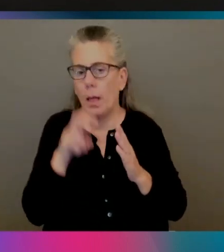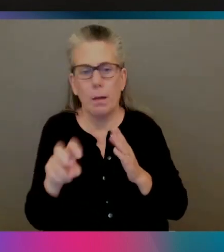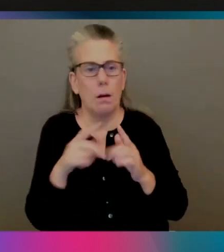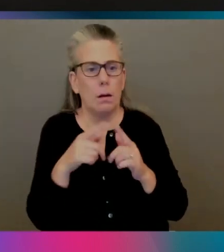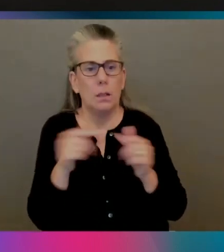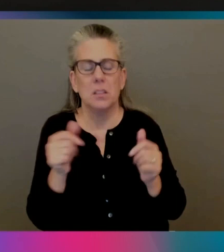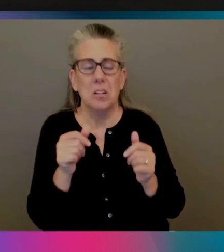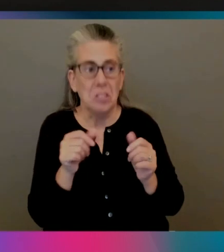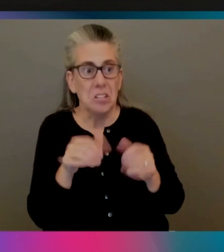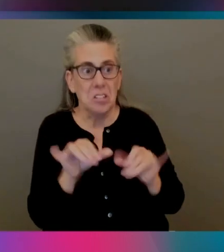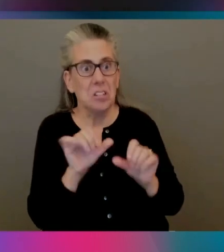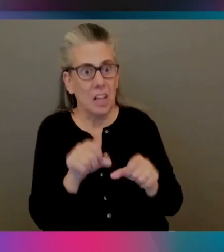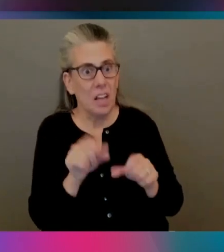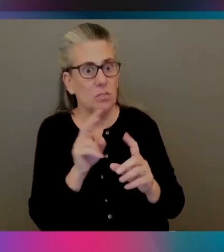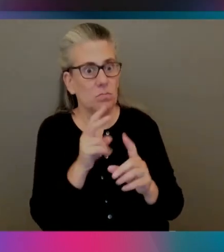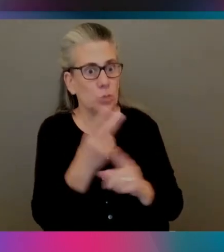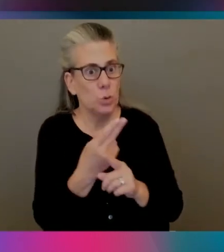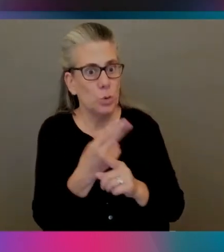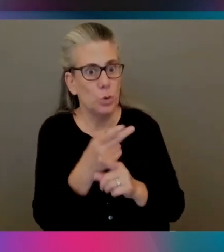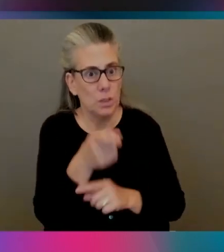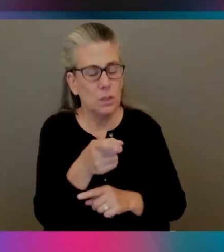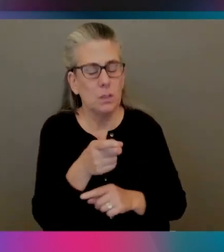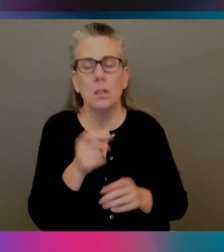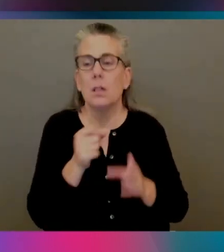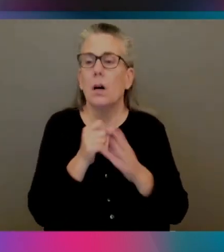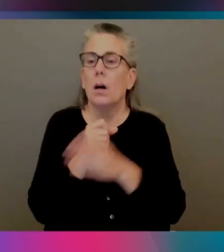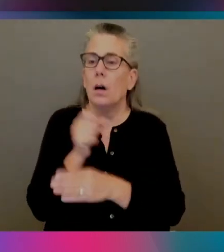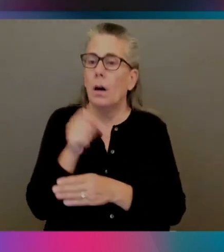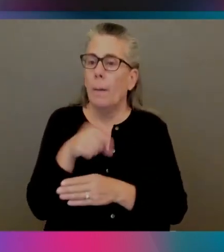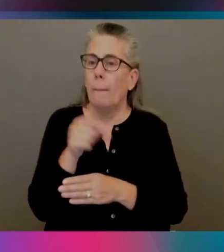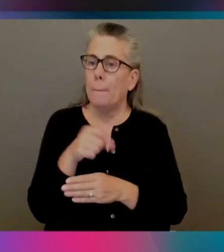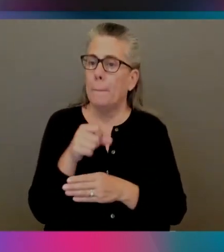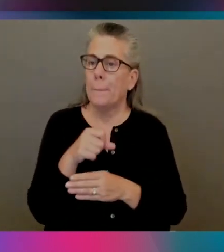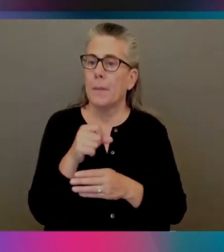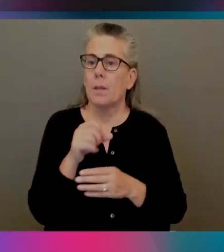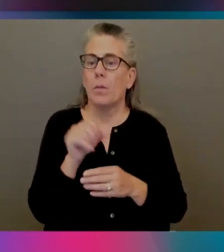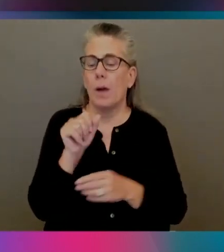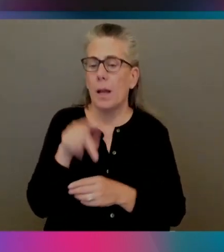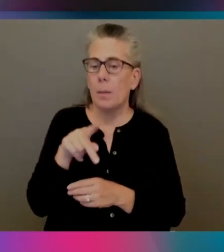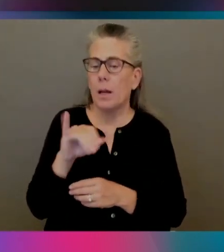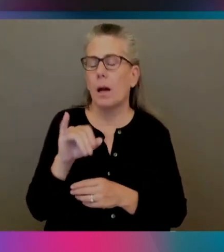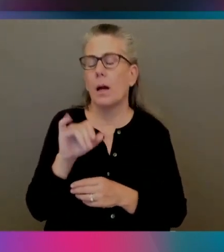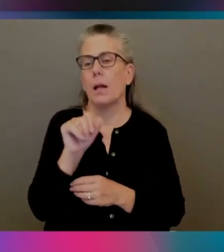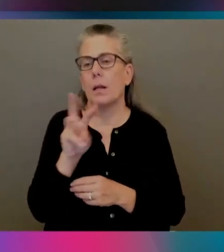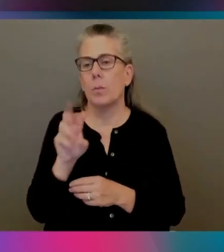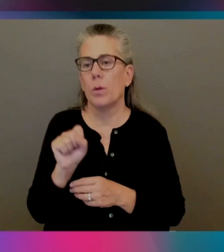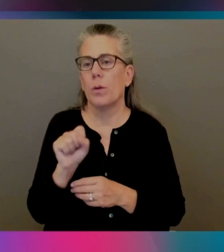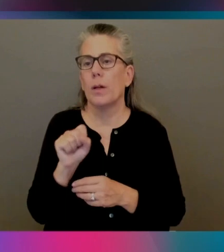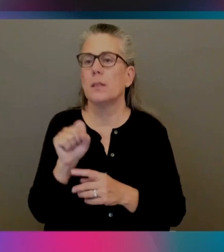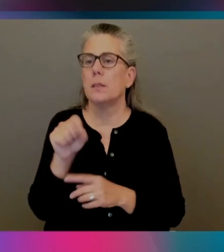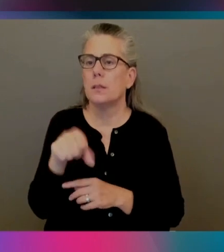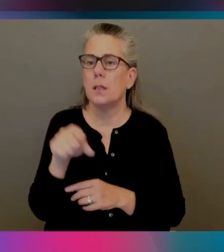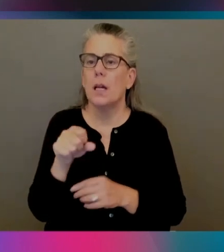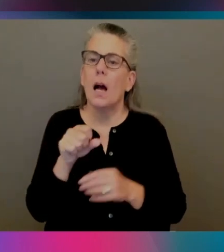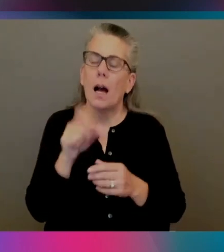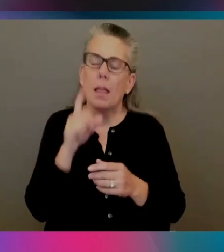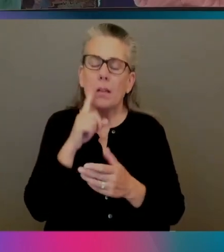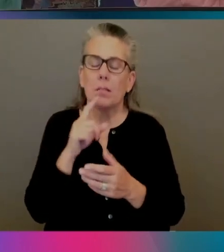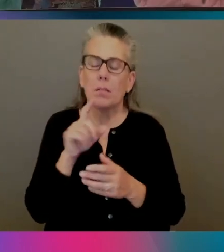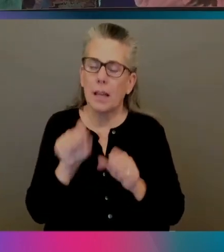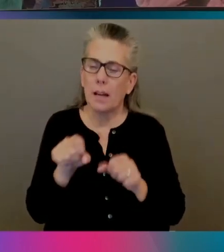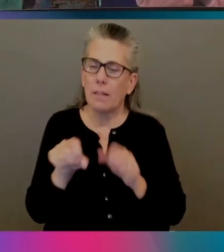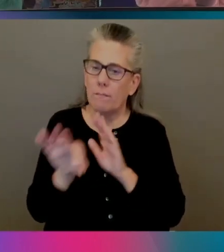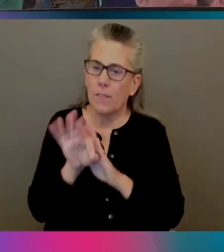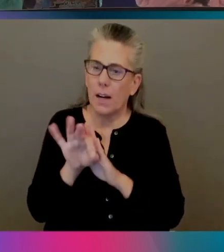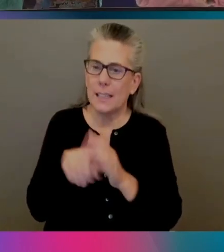like AWS and other cloud kind of APIs, where the parameters and finding the exact API, I think that's a pain, you know. And I